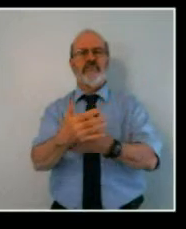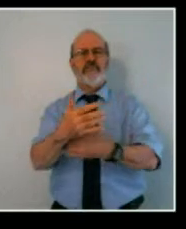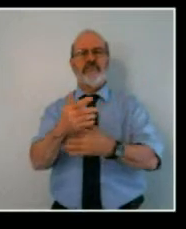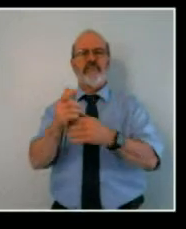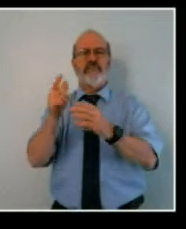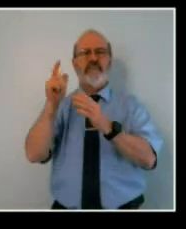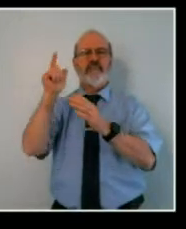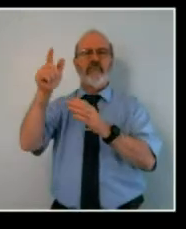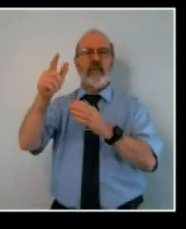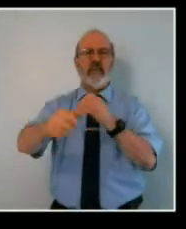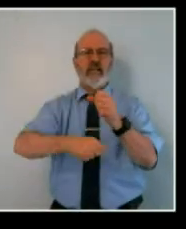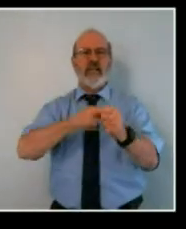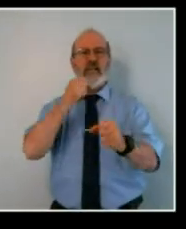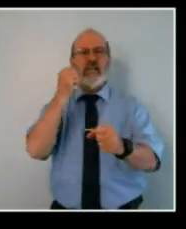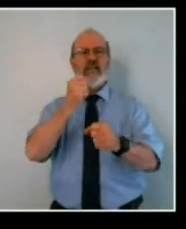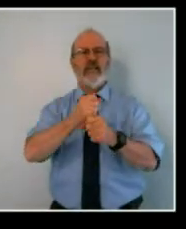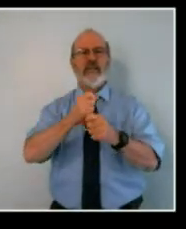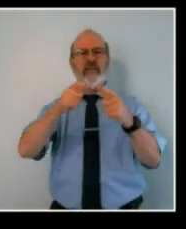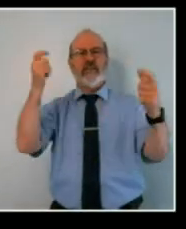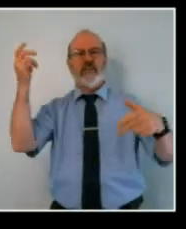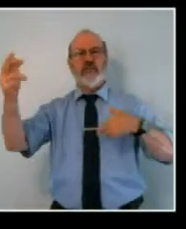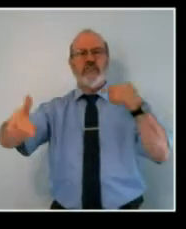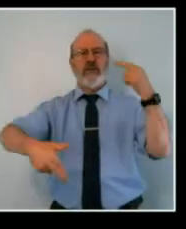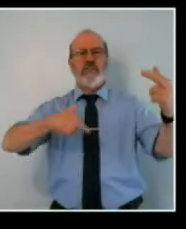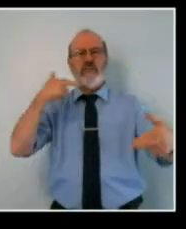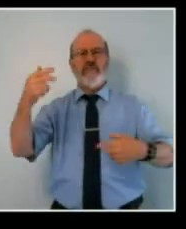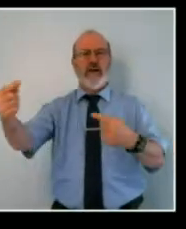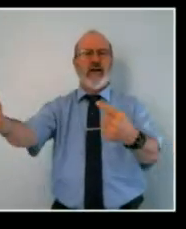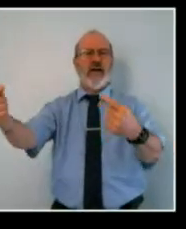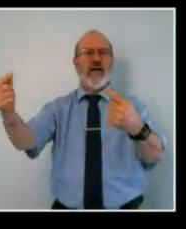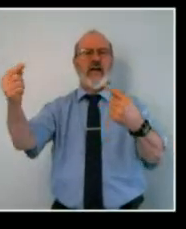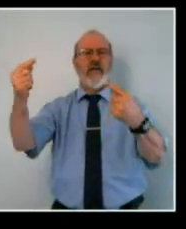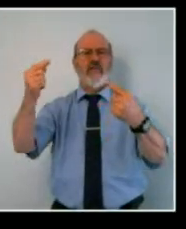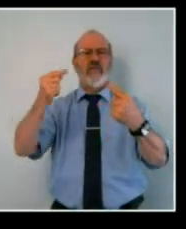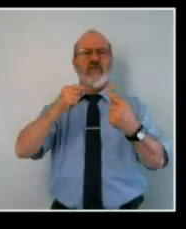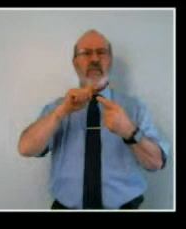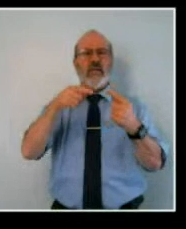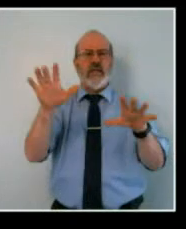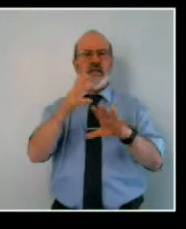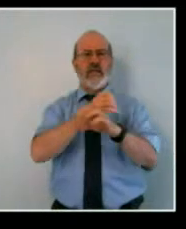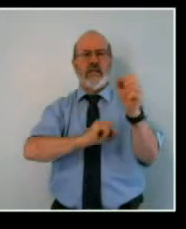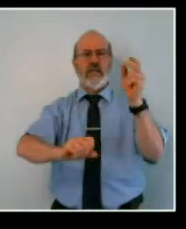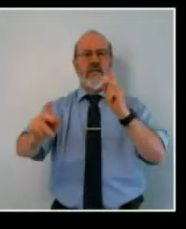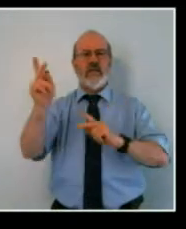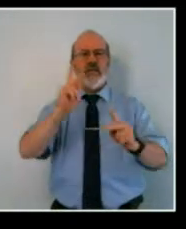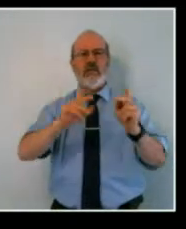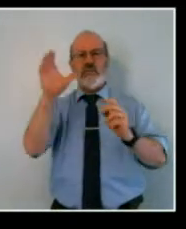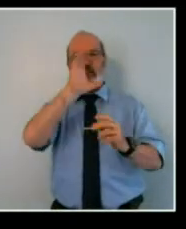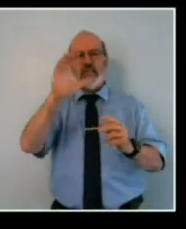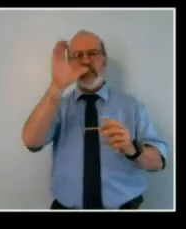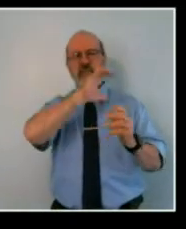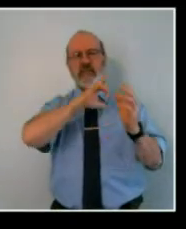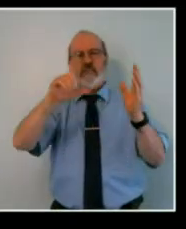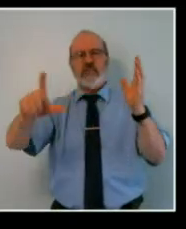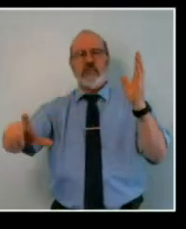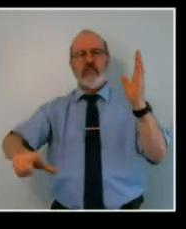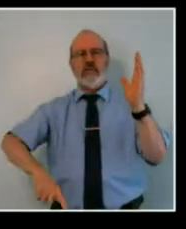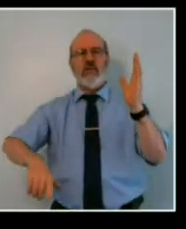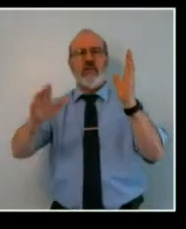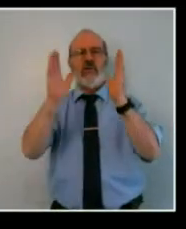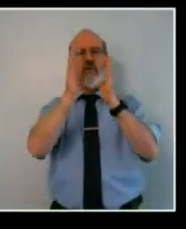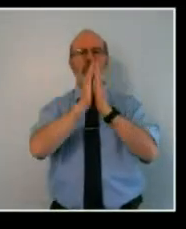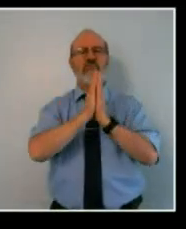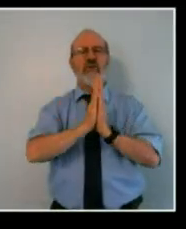burned. In later years, the great revivals came, when saints would seek the Lord and